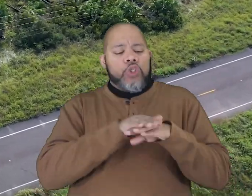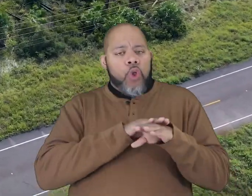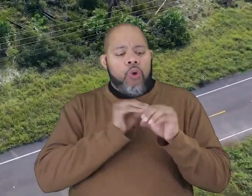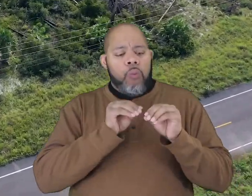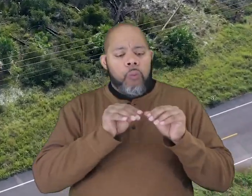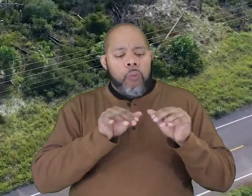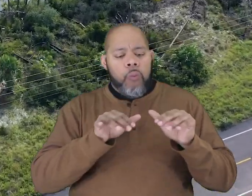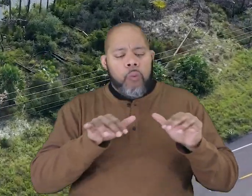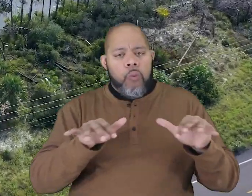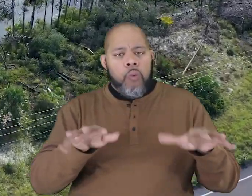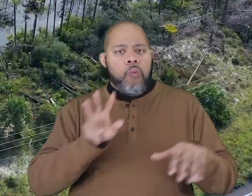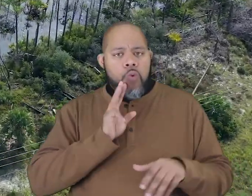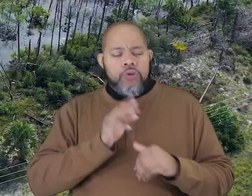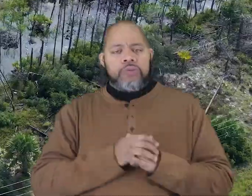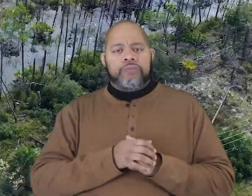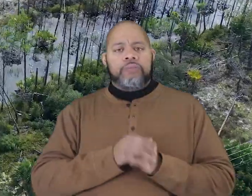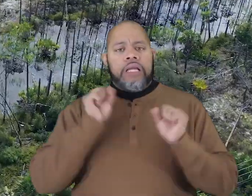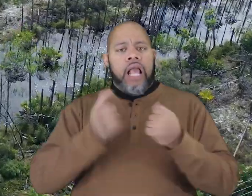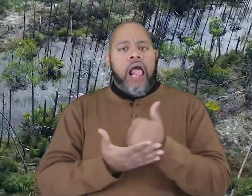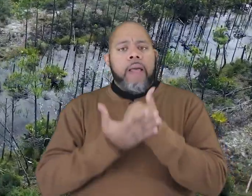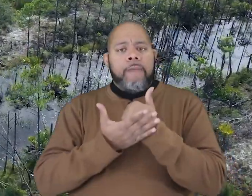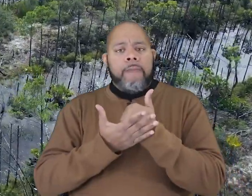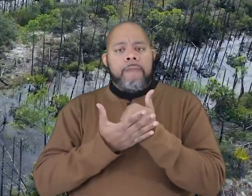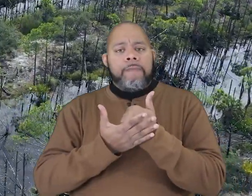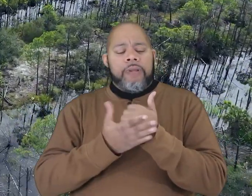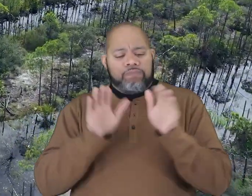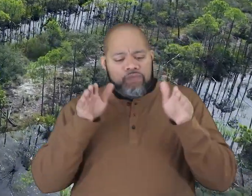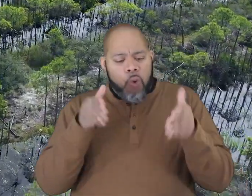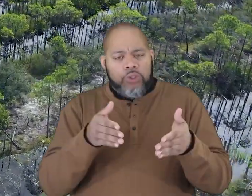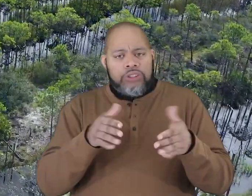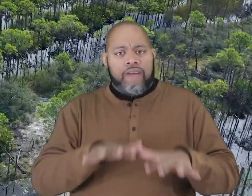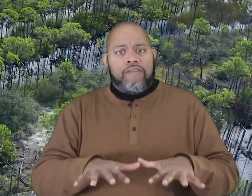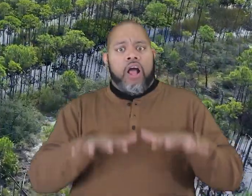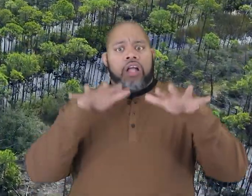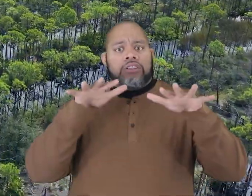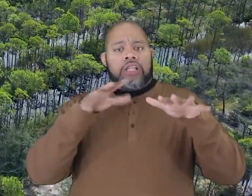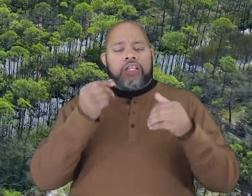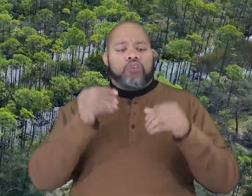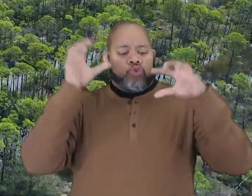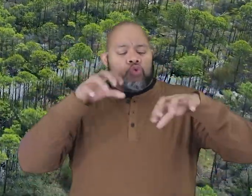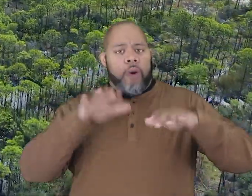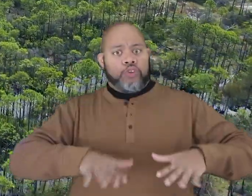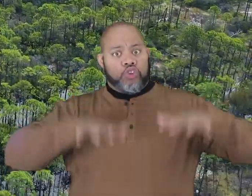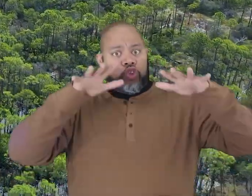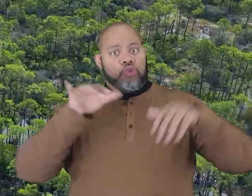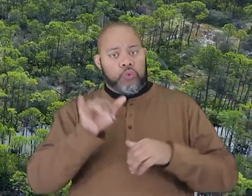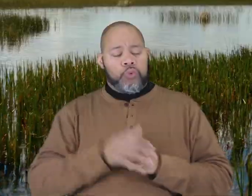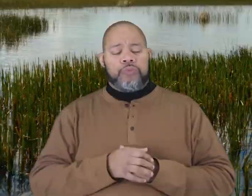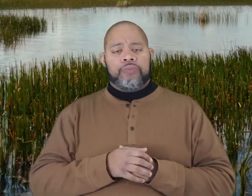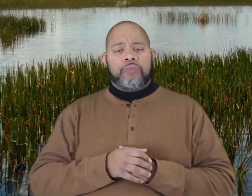the water. So it can help attenuate floods and storm